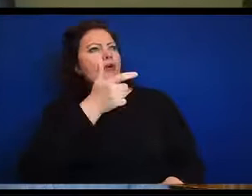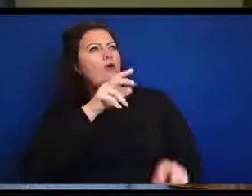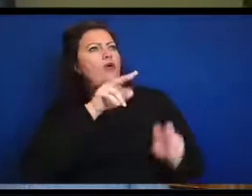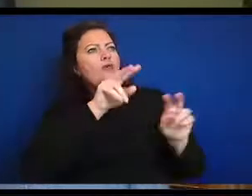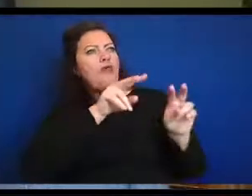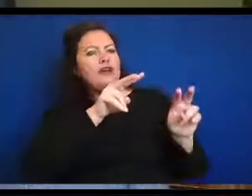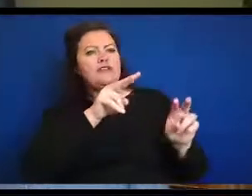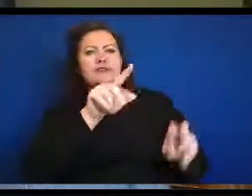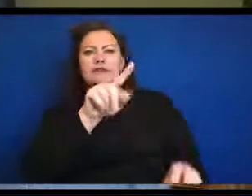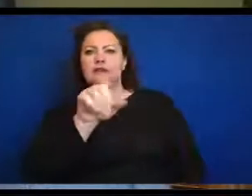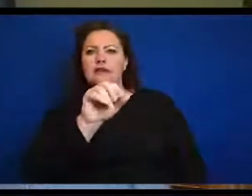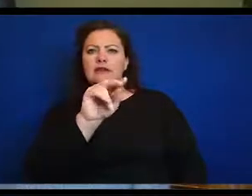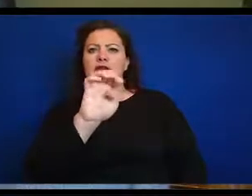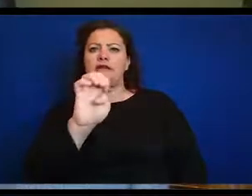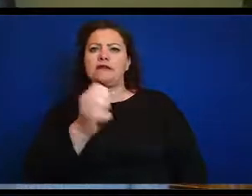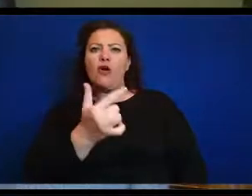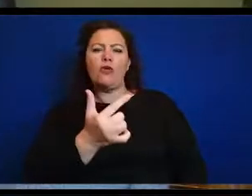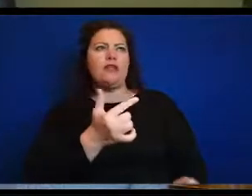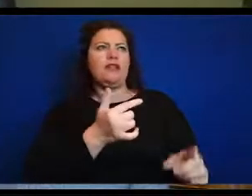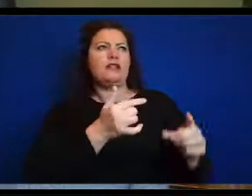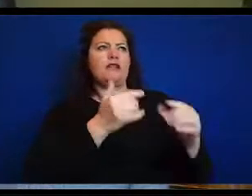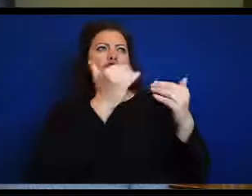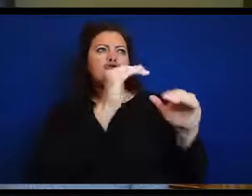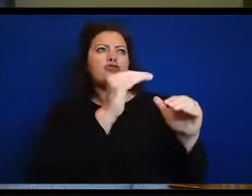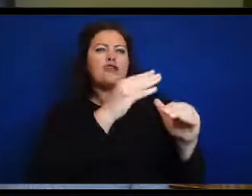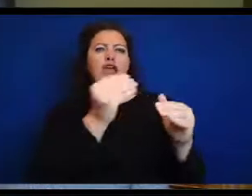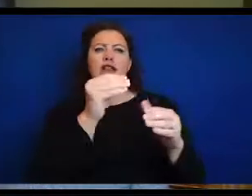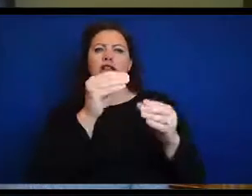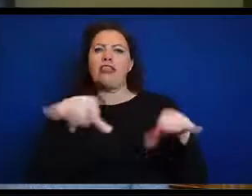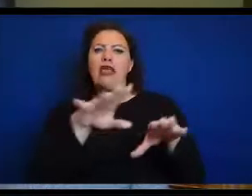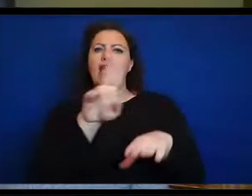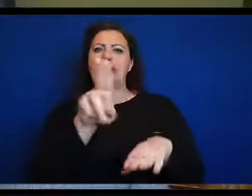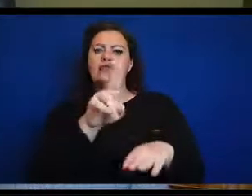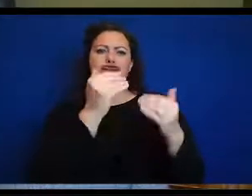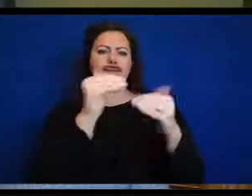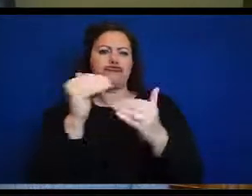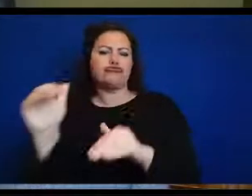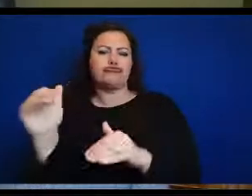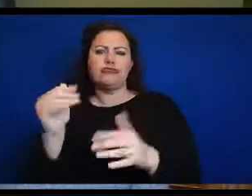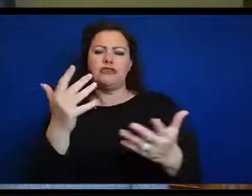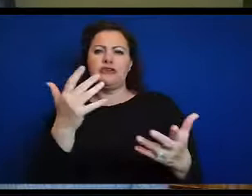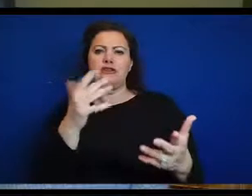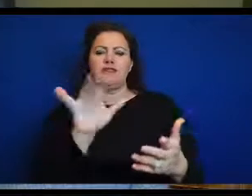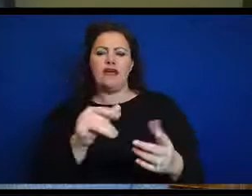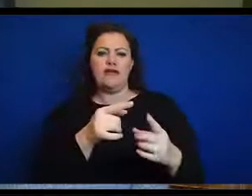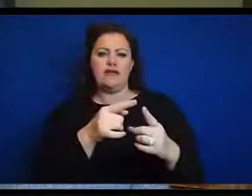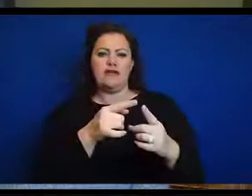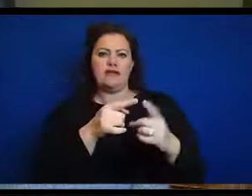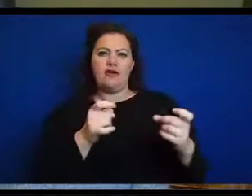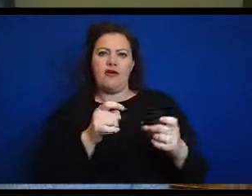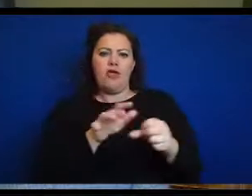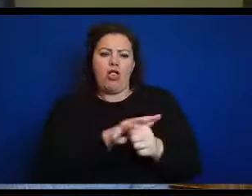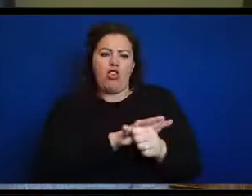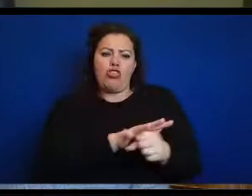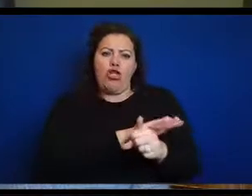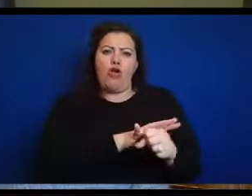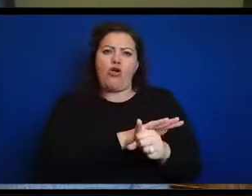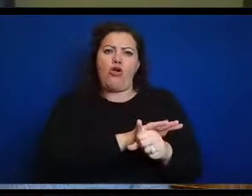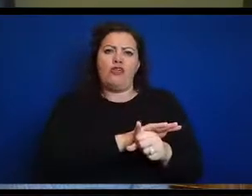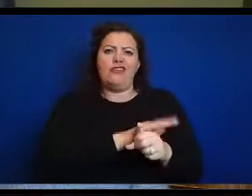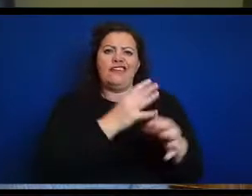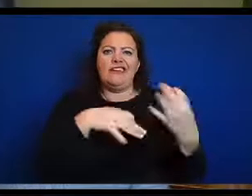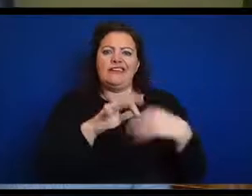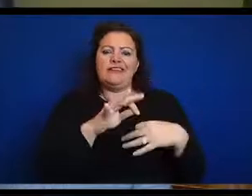decisions and the land use restrictions that are sometimes placed from the local level, whether it's the municipal or the